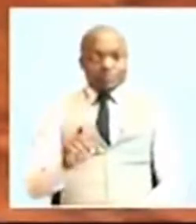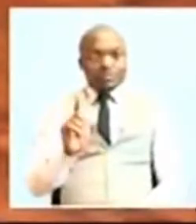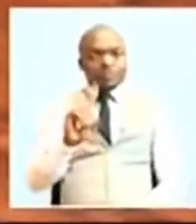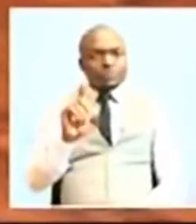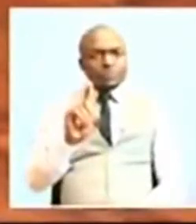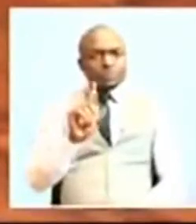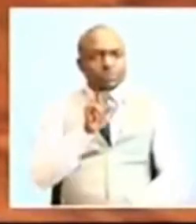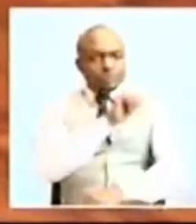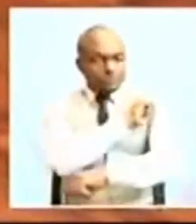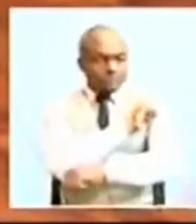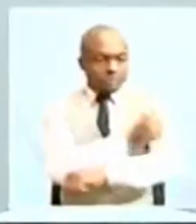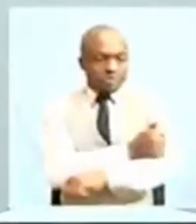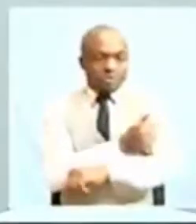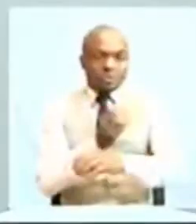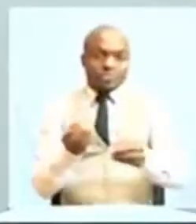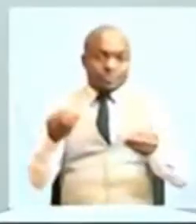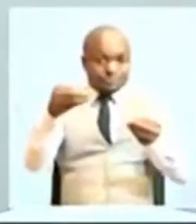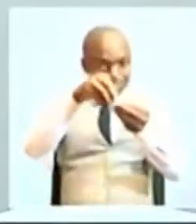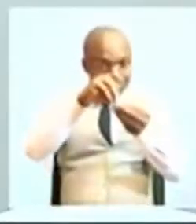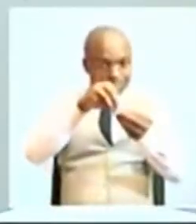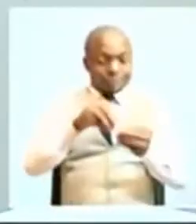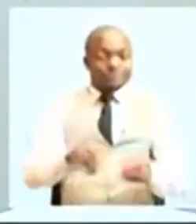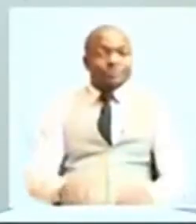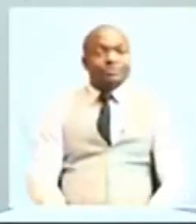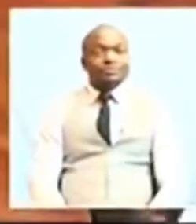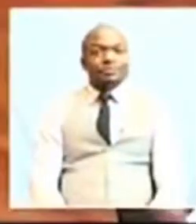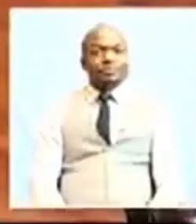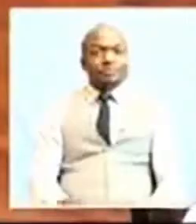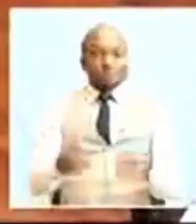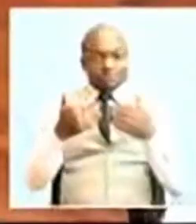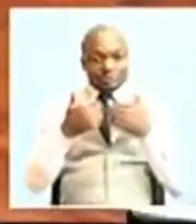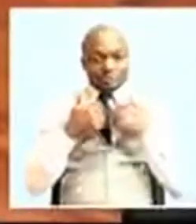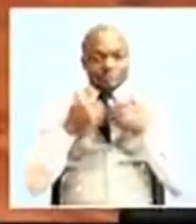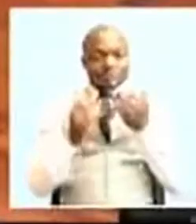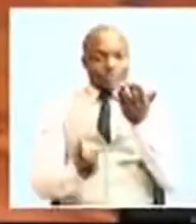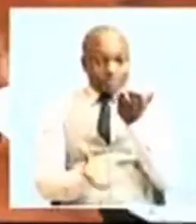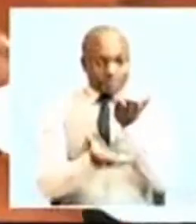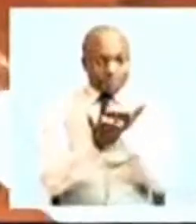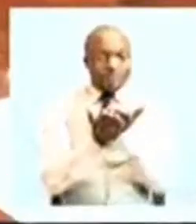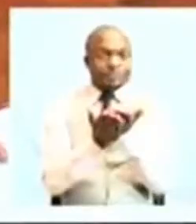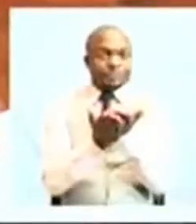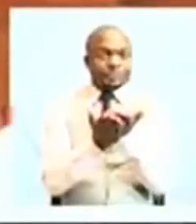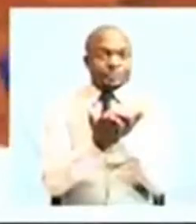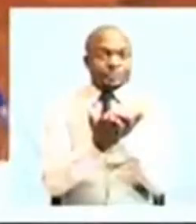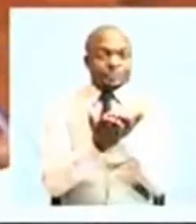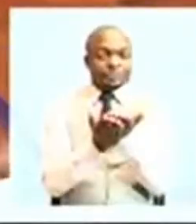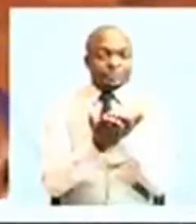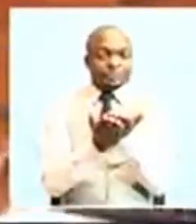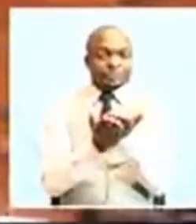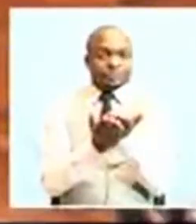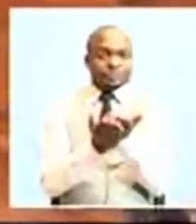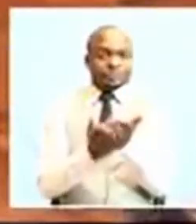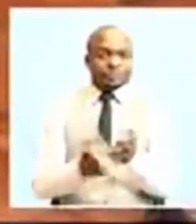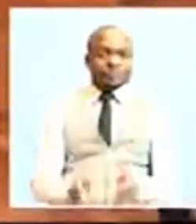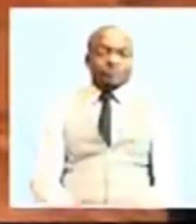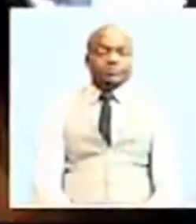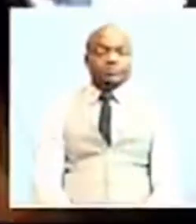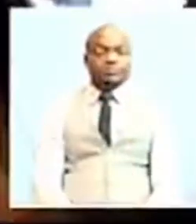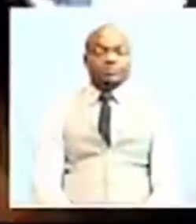the authority for additional? We have attached the minute.